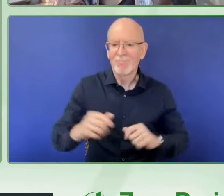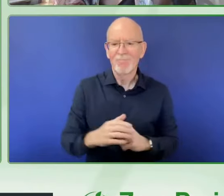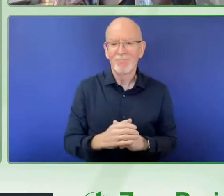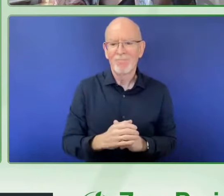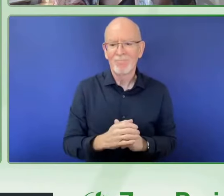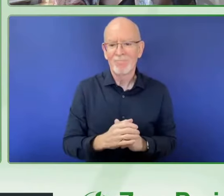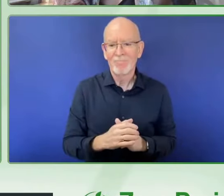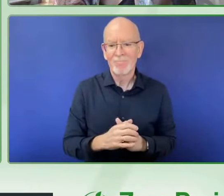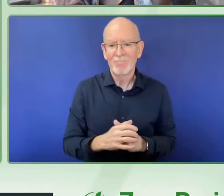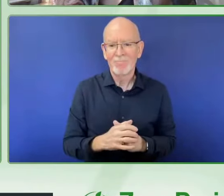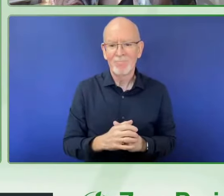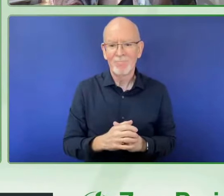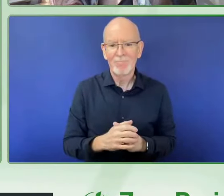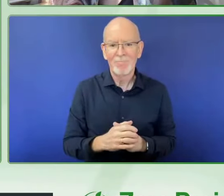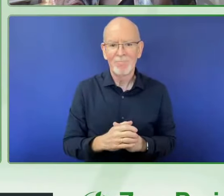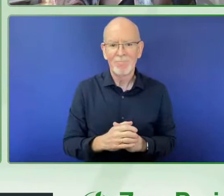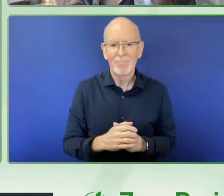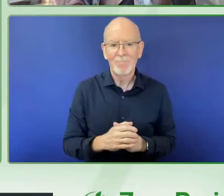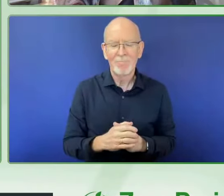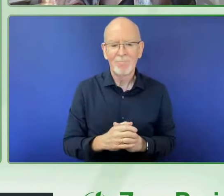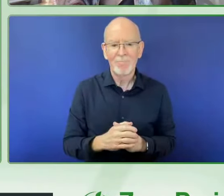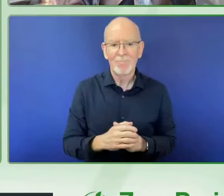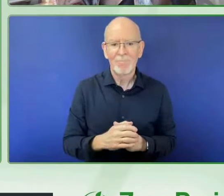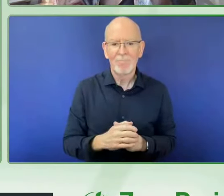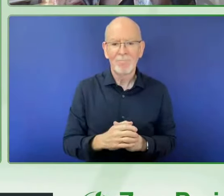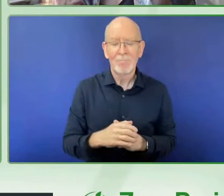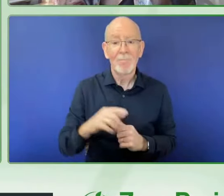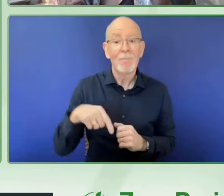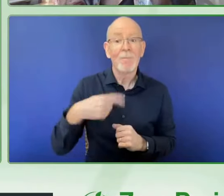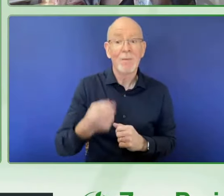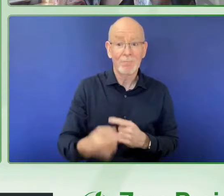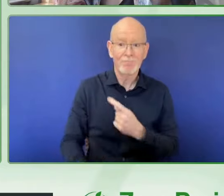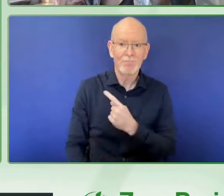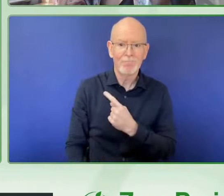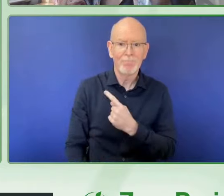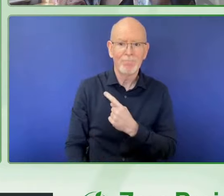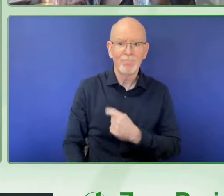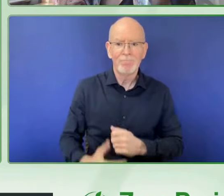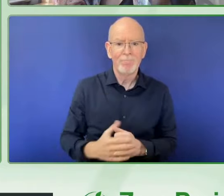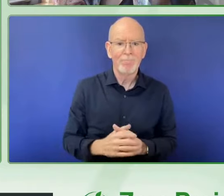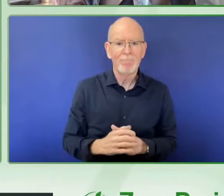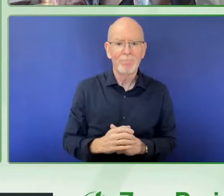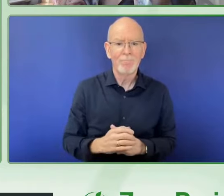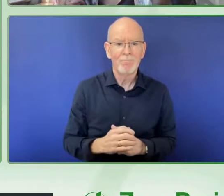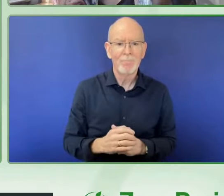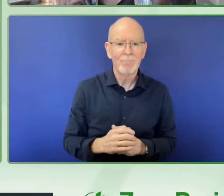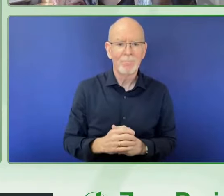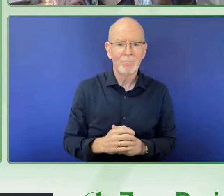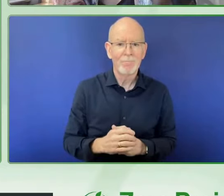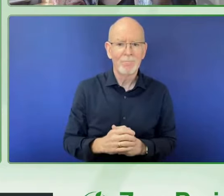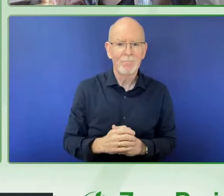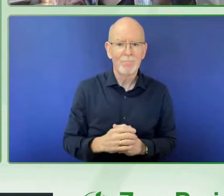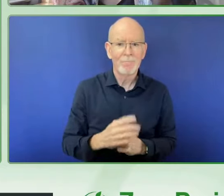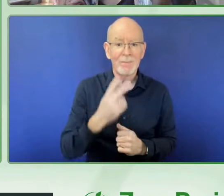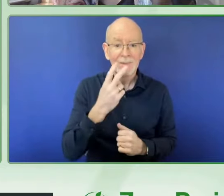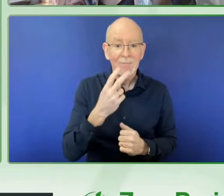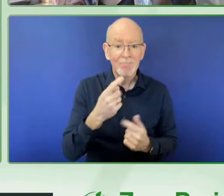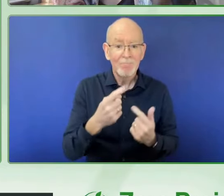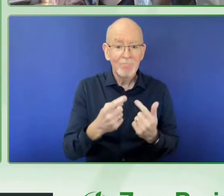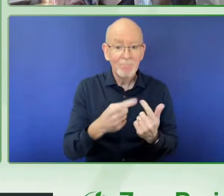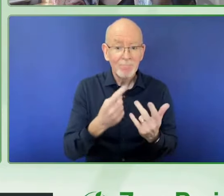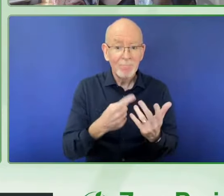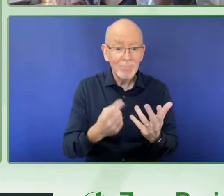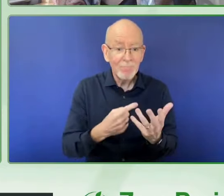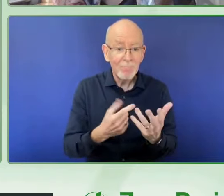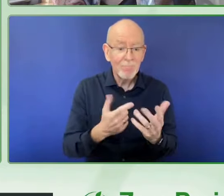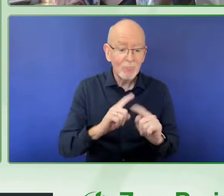has been possible thanks to the support of the ALMA and its joint committee funds. One of the goals is to